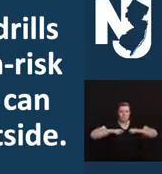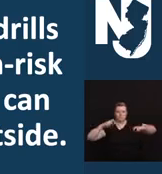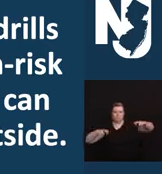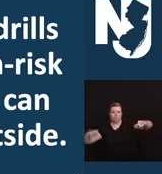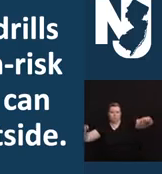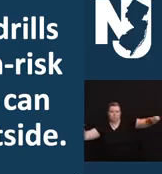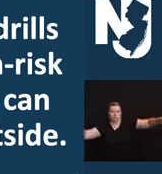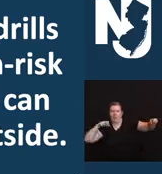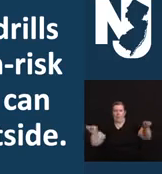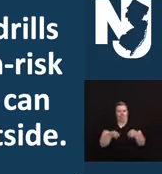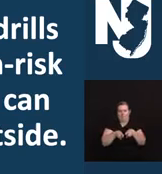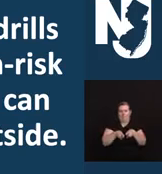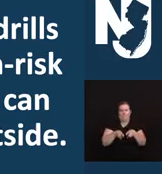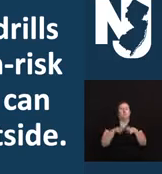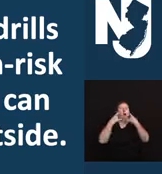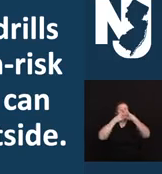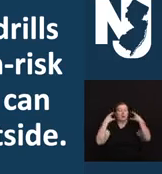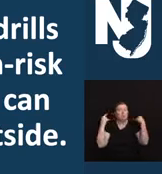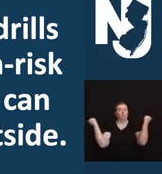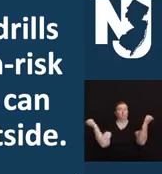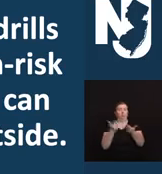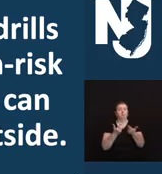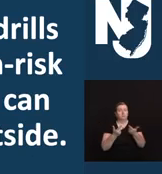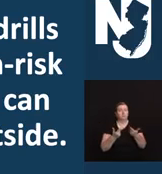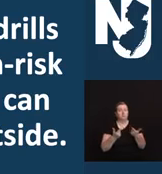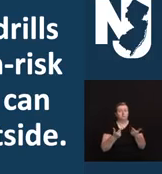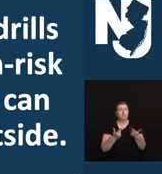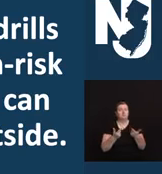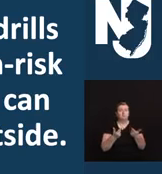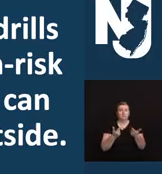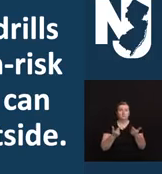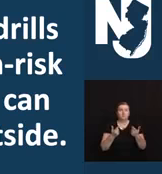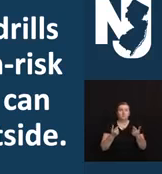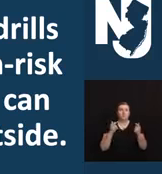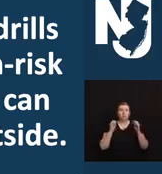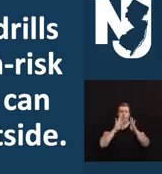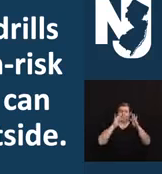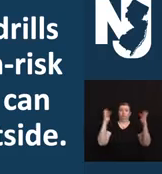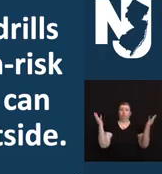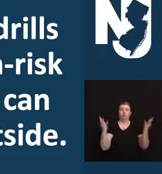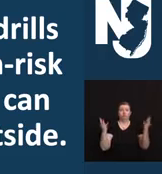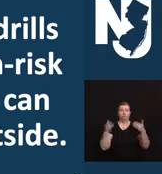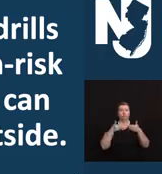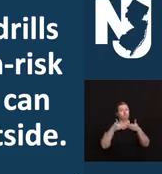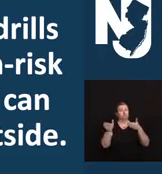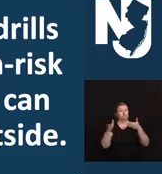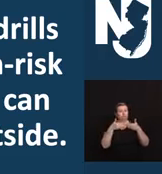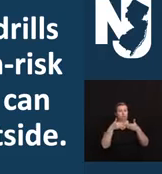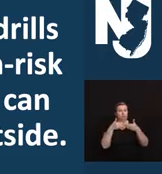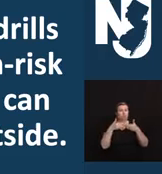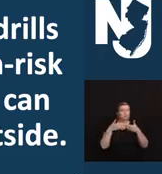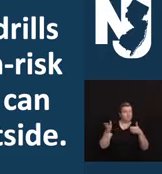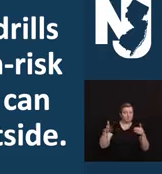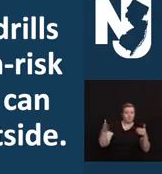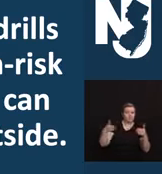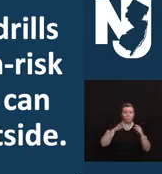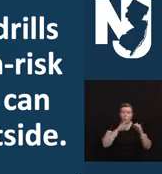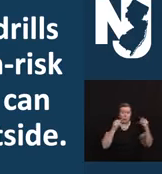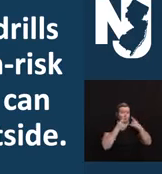they've got gates around that park, so you couldn't just wander up as you could at a rec field. And the atmosphere